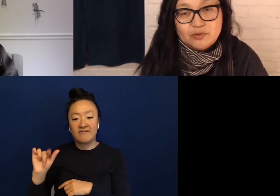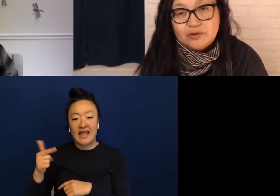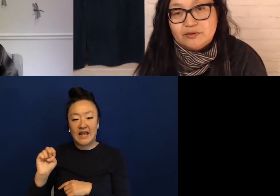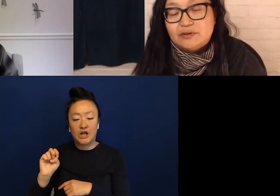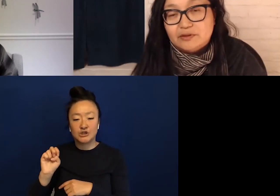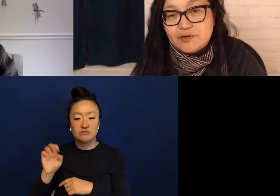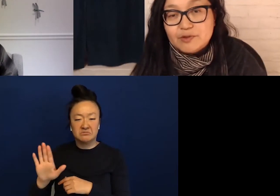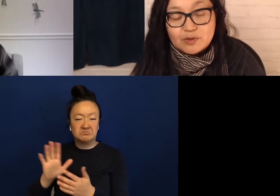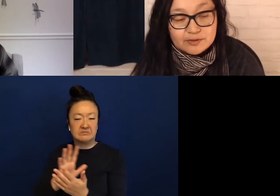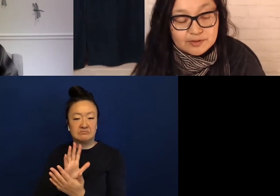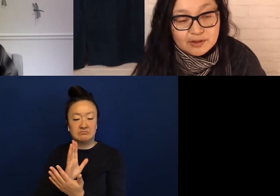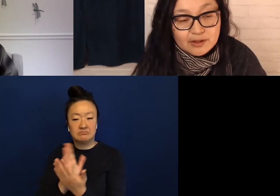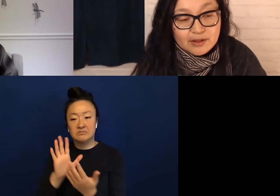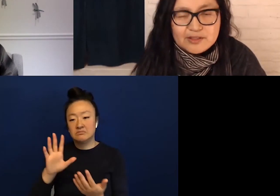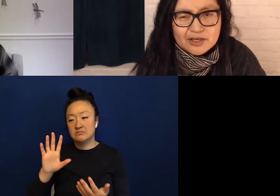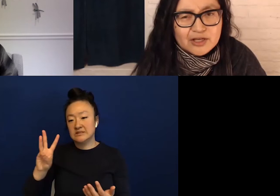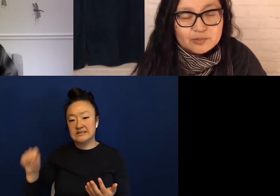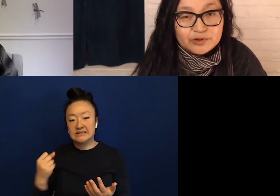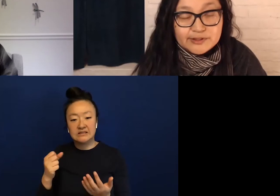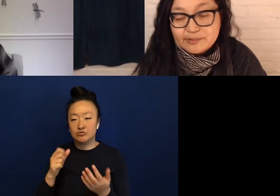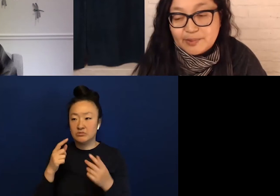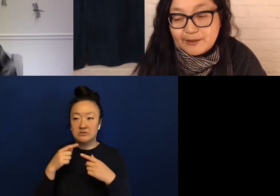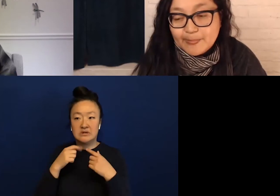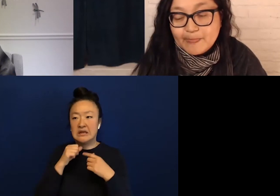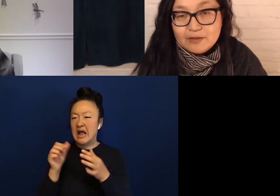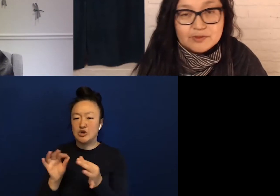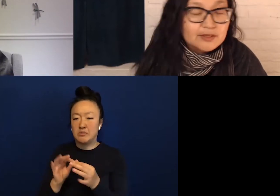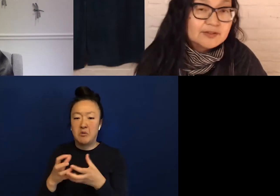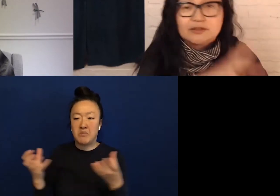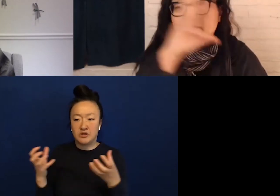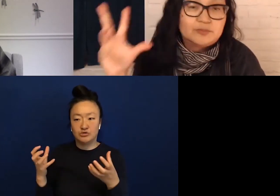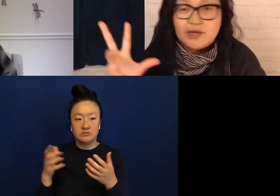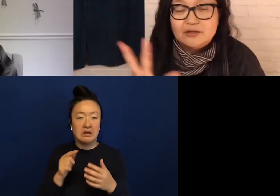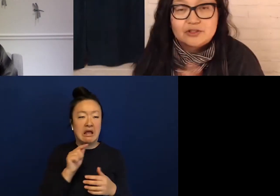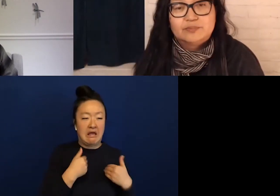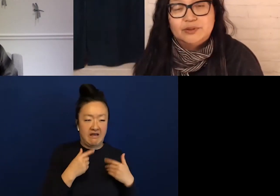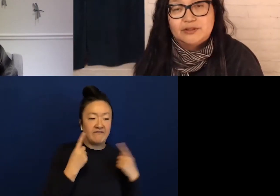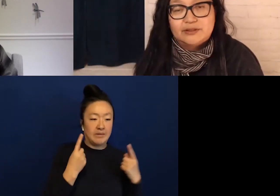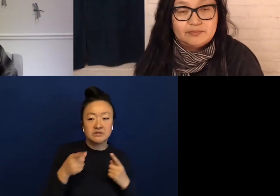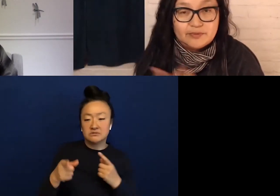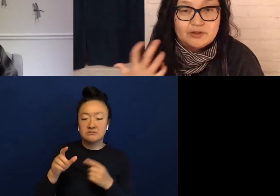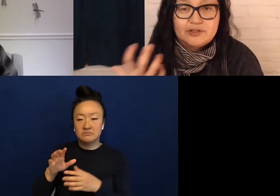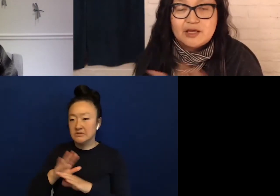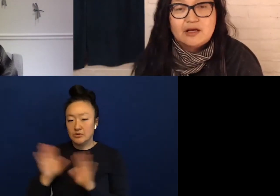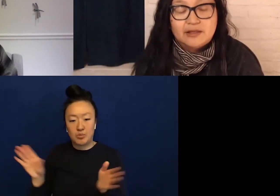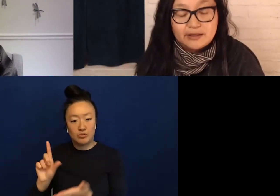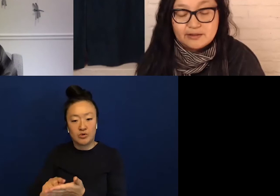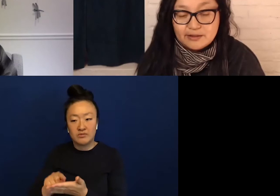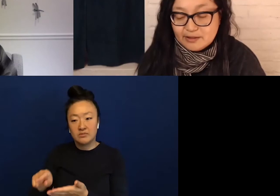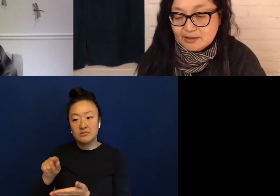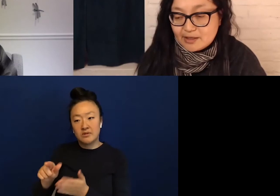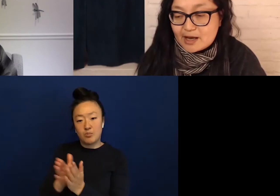as her more famous ones. And it's actually out of print, but it was like the 600-page book, her take on